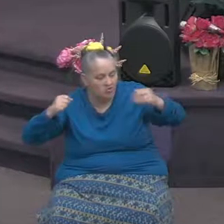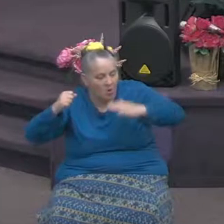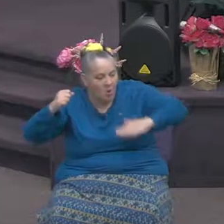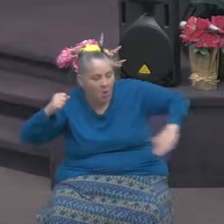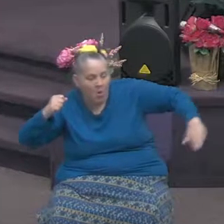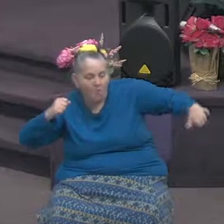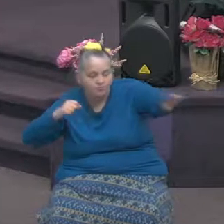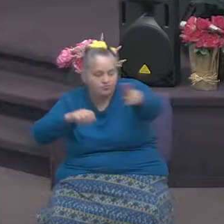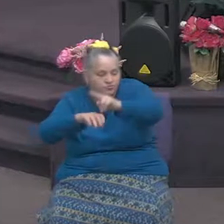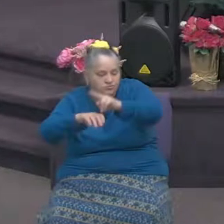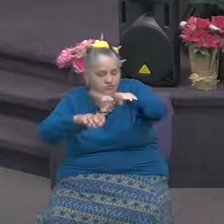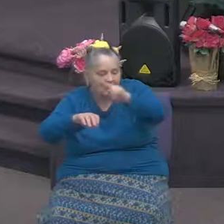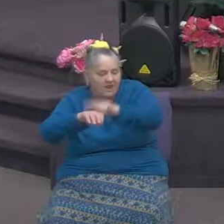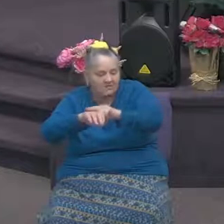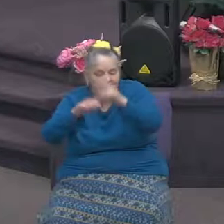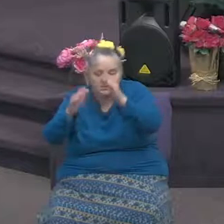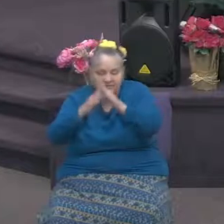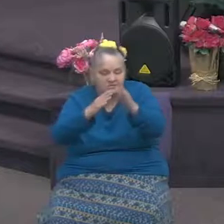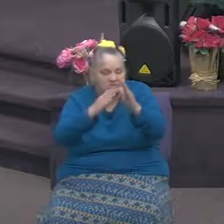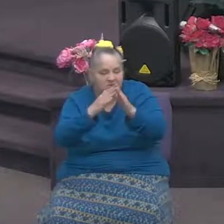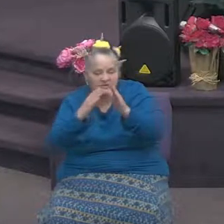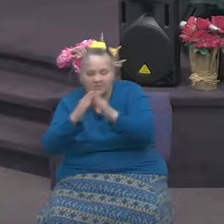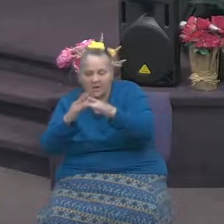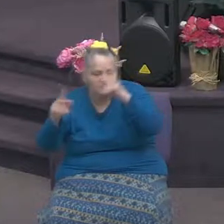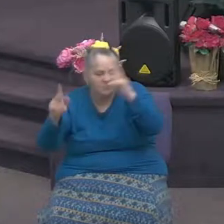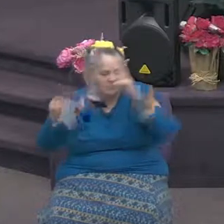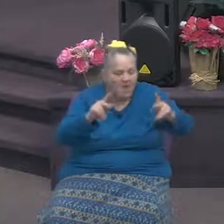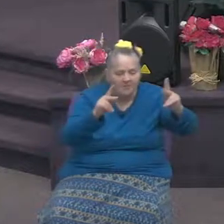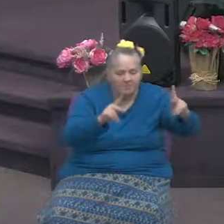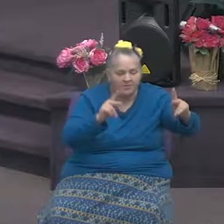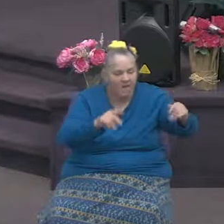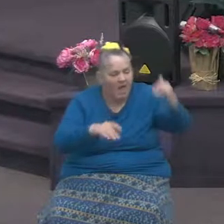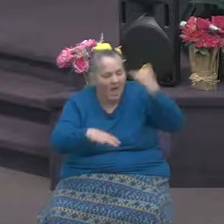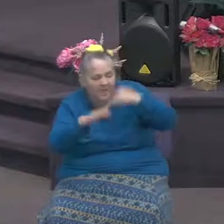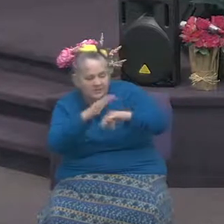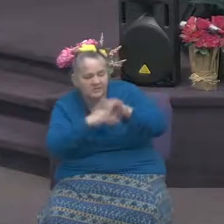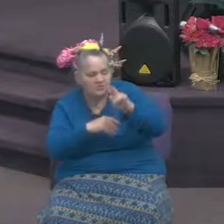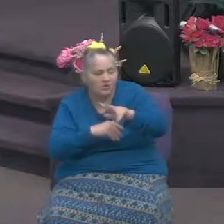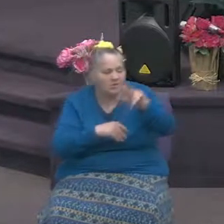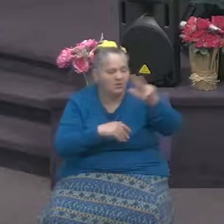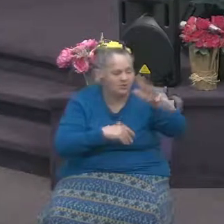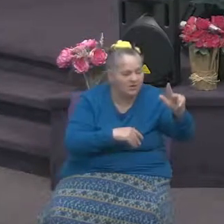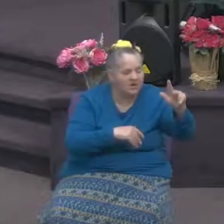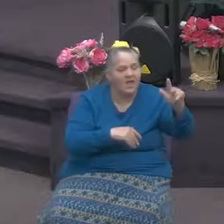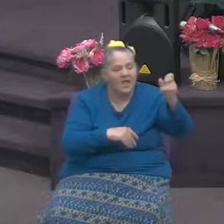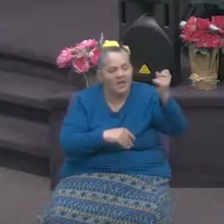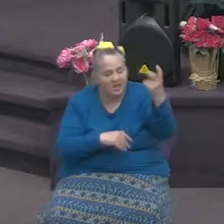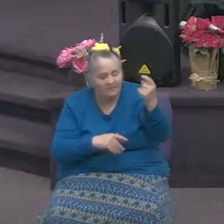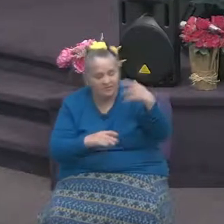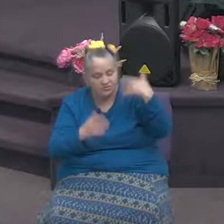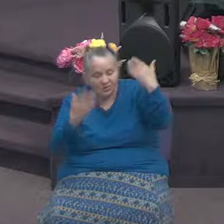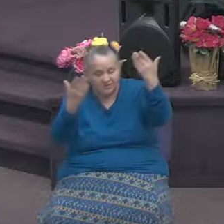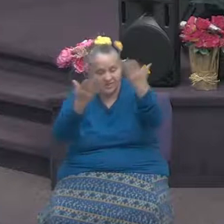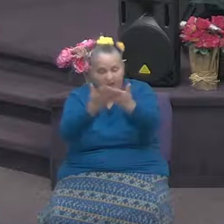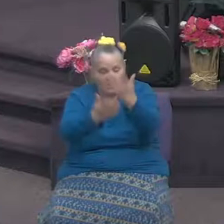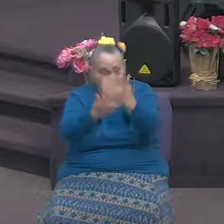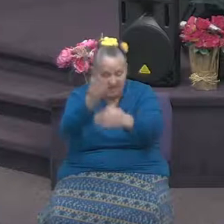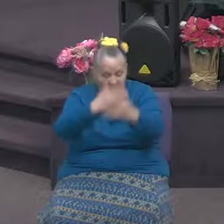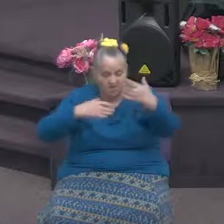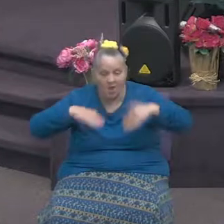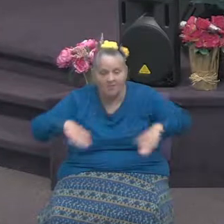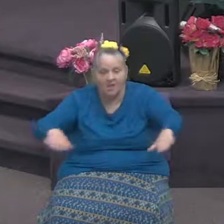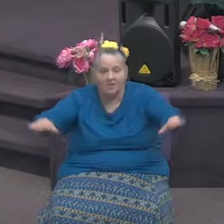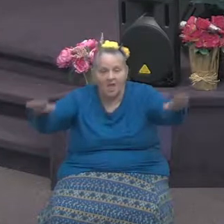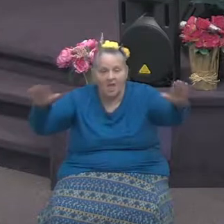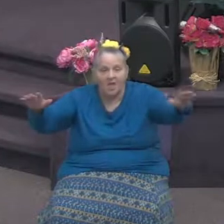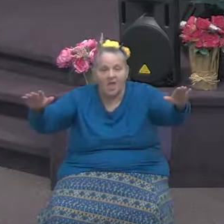this nation, over this city, over the people. Isaiah 23:11 says, he stretched out his hands over the sea.